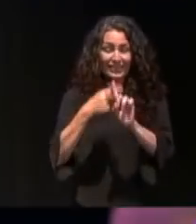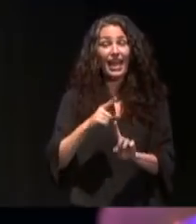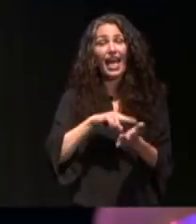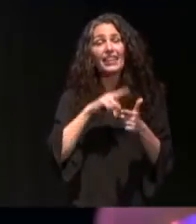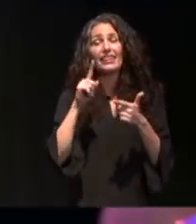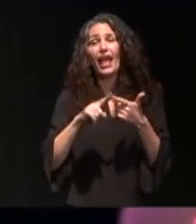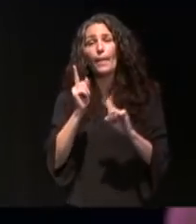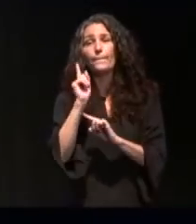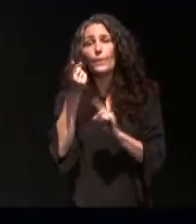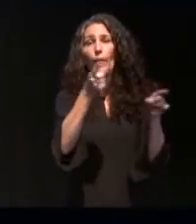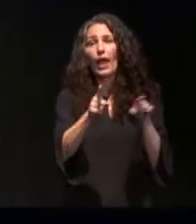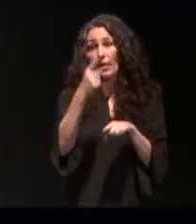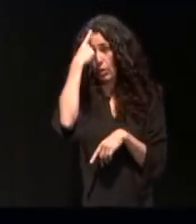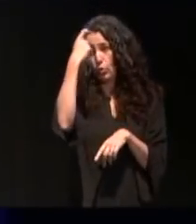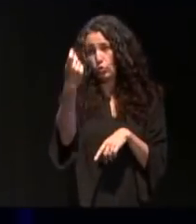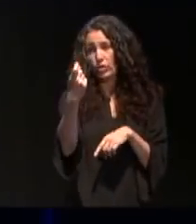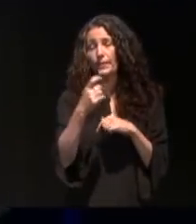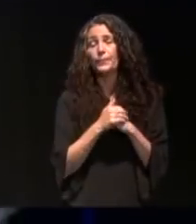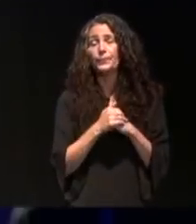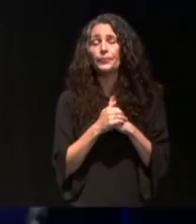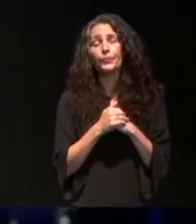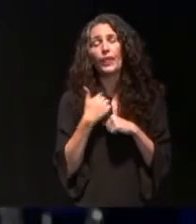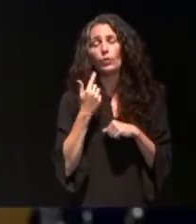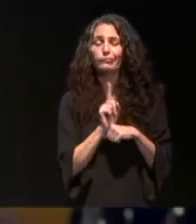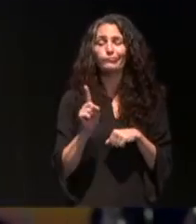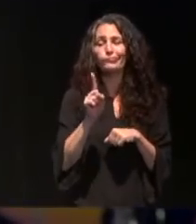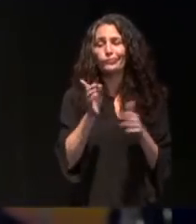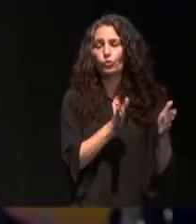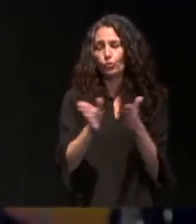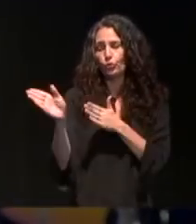was a moment in which this dream was walking down the street,